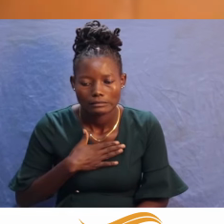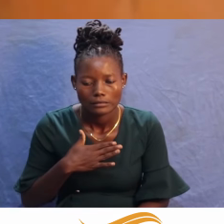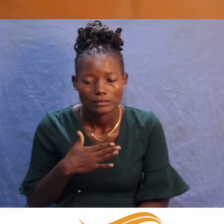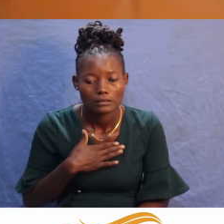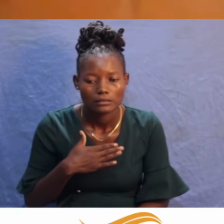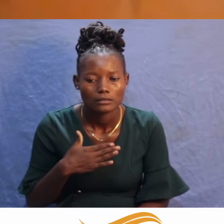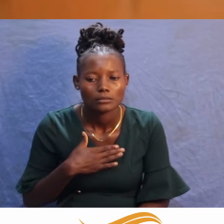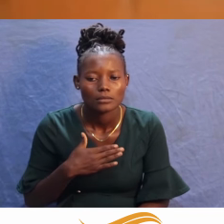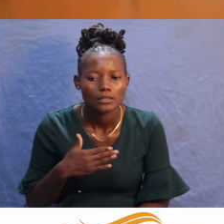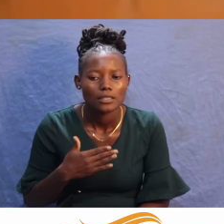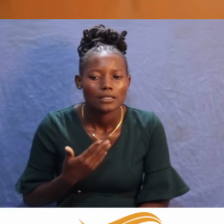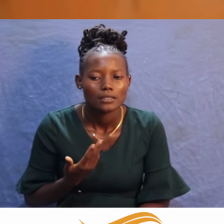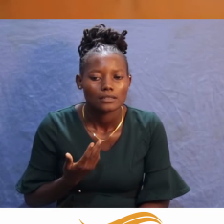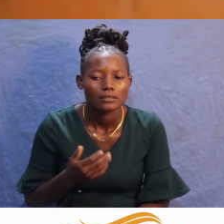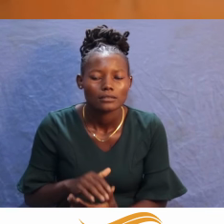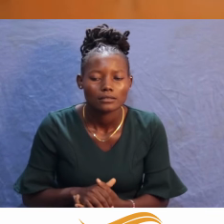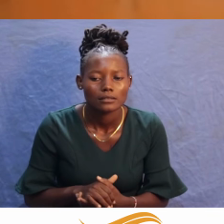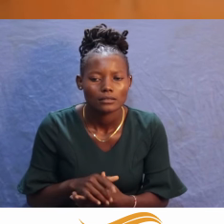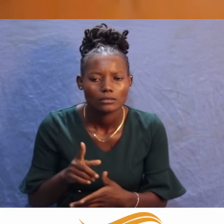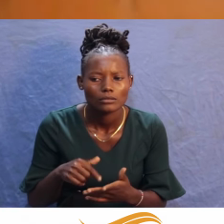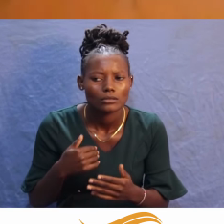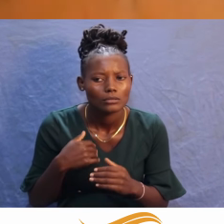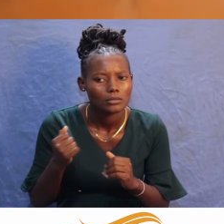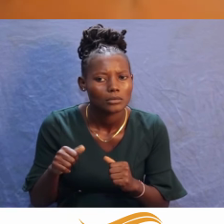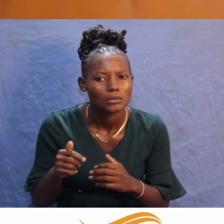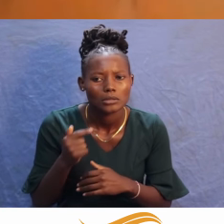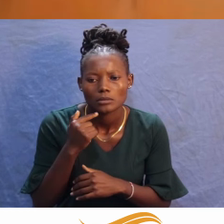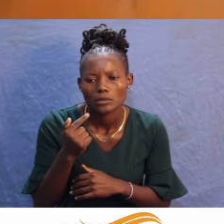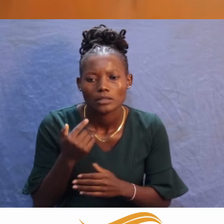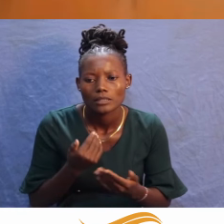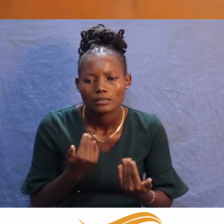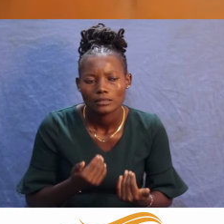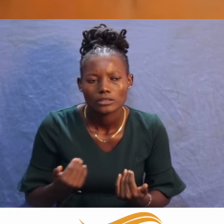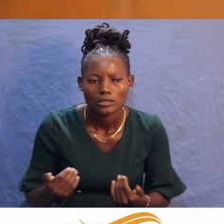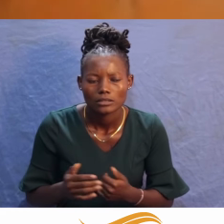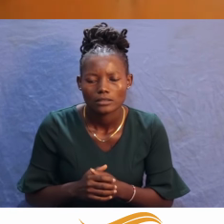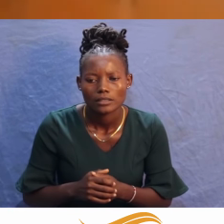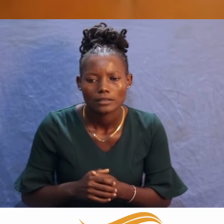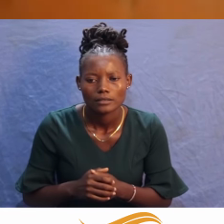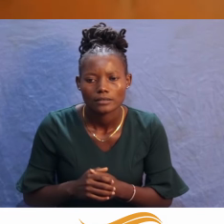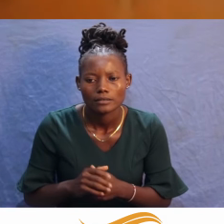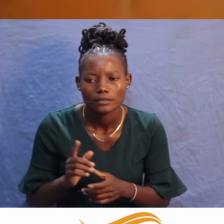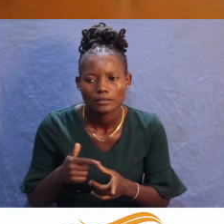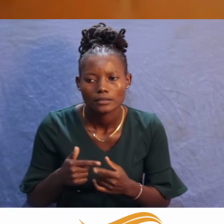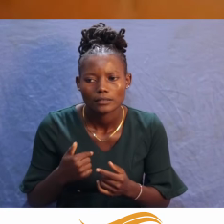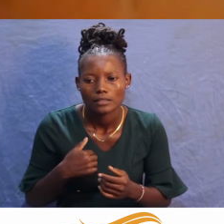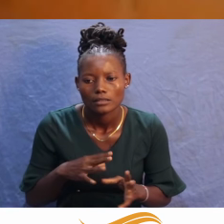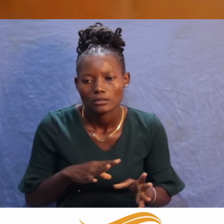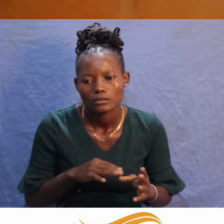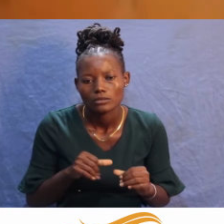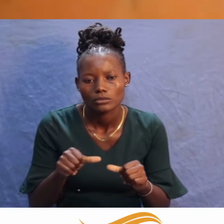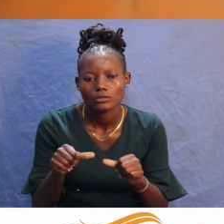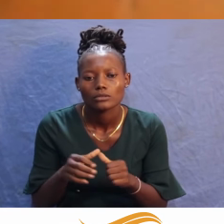or a rare symptom while I'm working out. The kids won't usually admit to that. I'd see a cardiologist, but